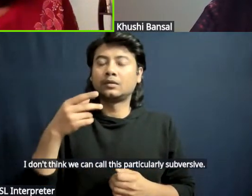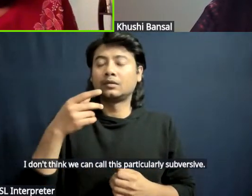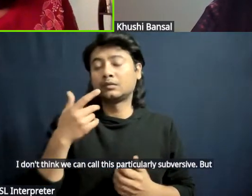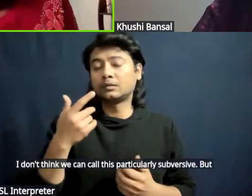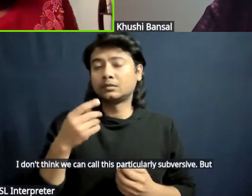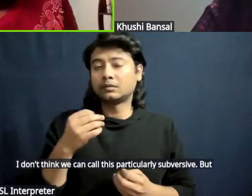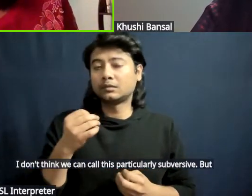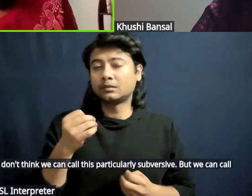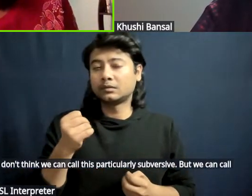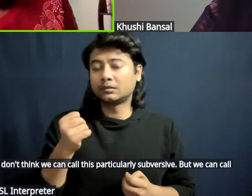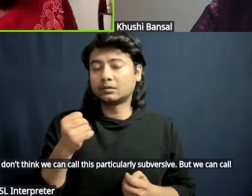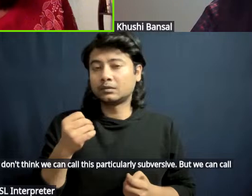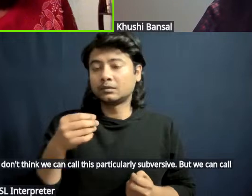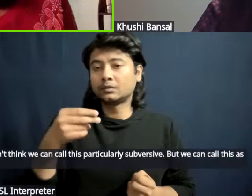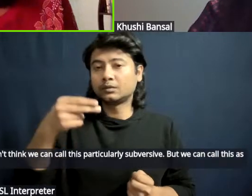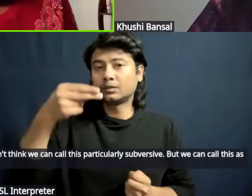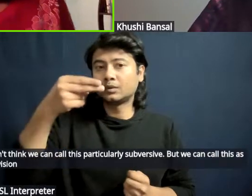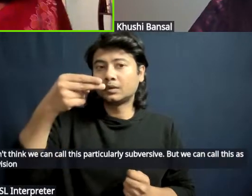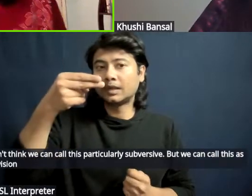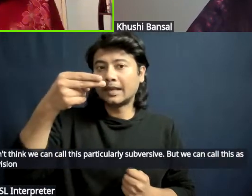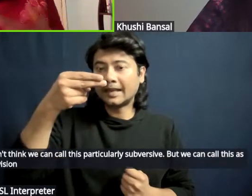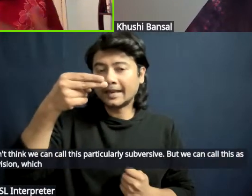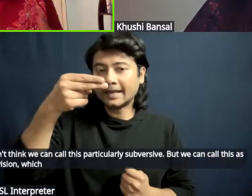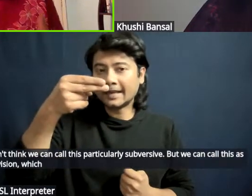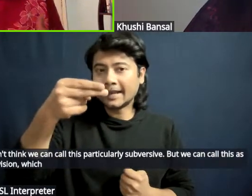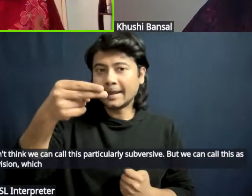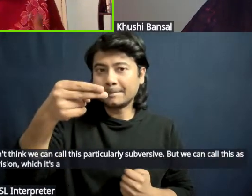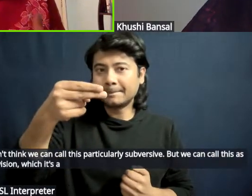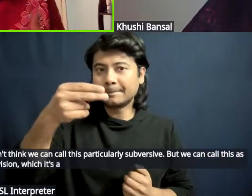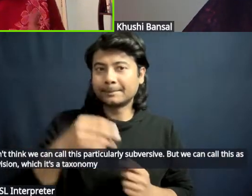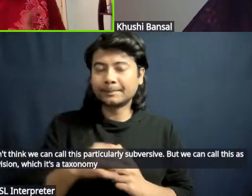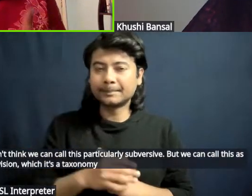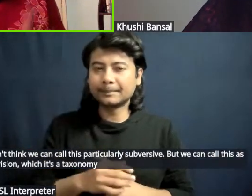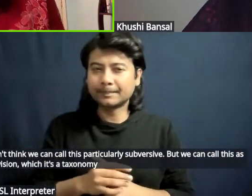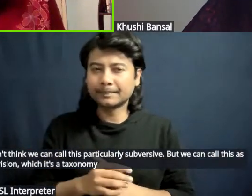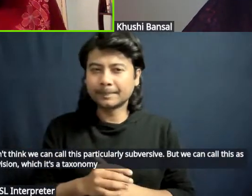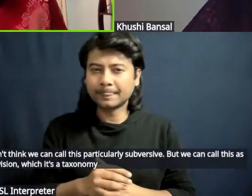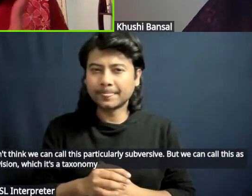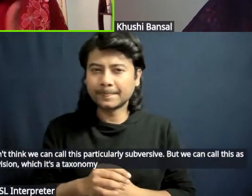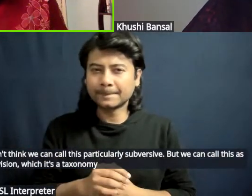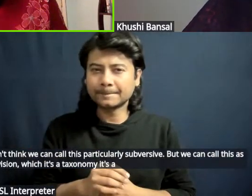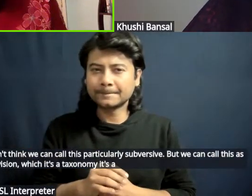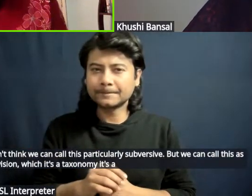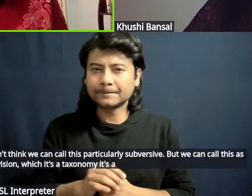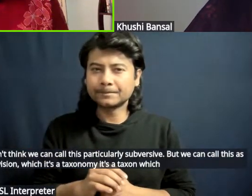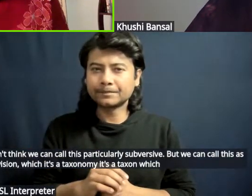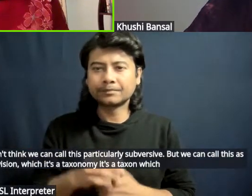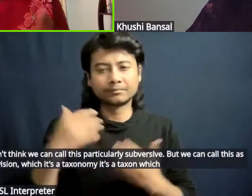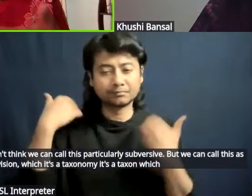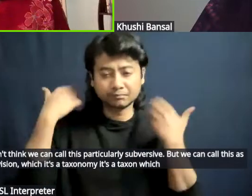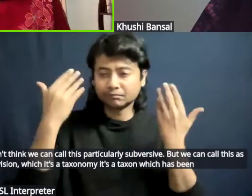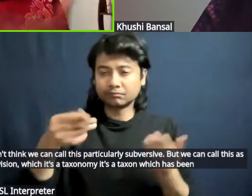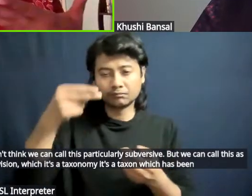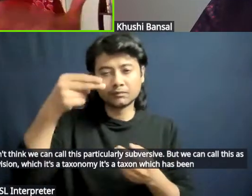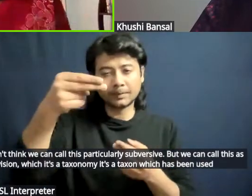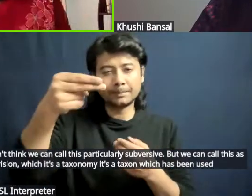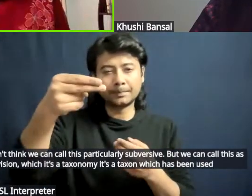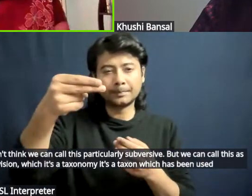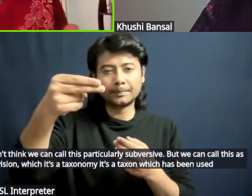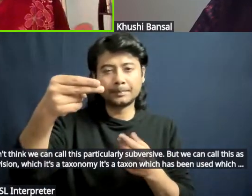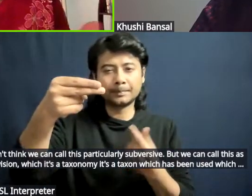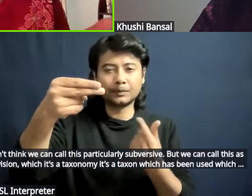call this as a revision, which it's a taxonomy. It's a taxon which has been used, which the